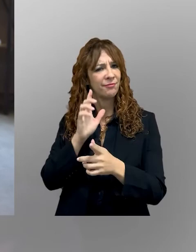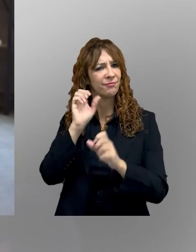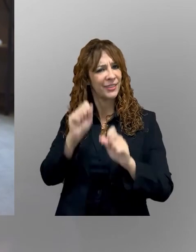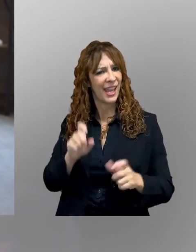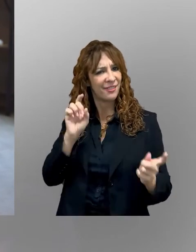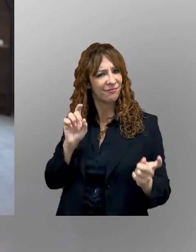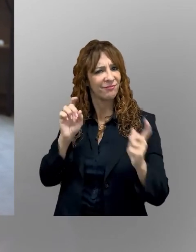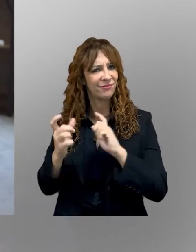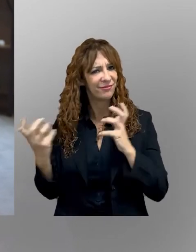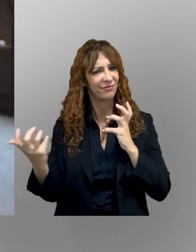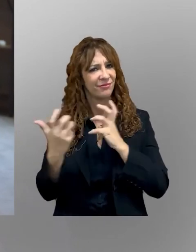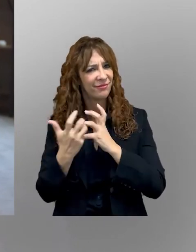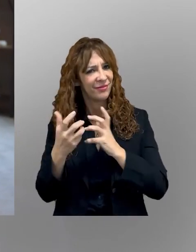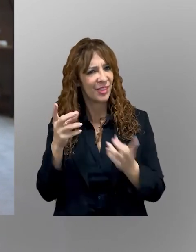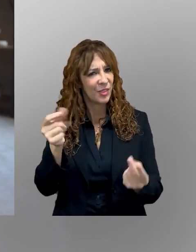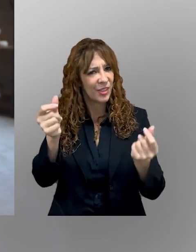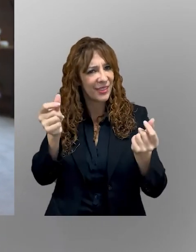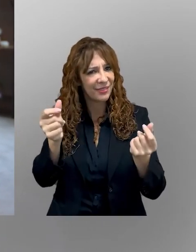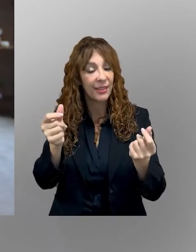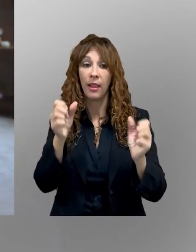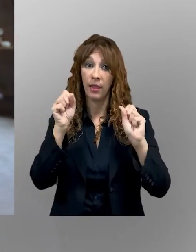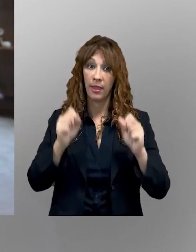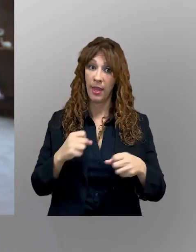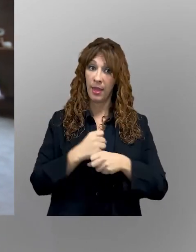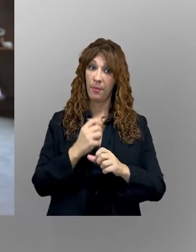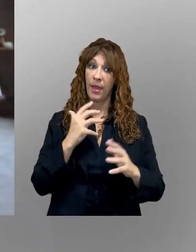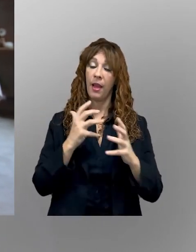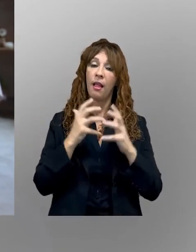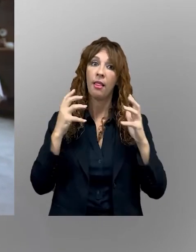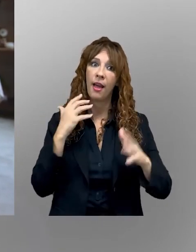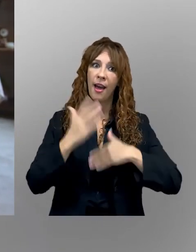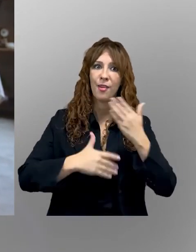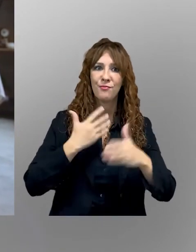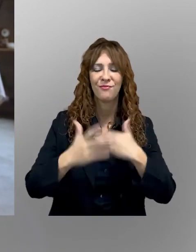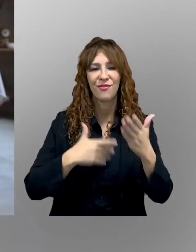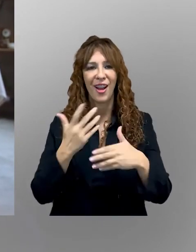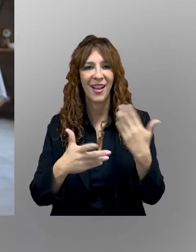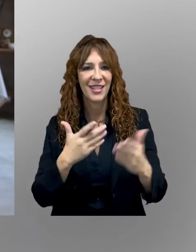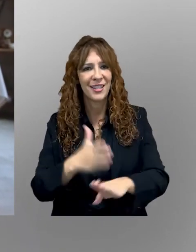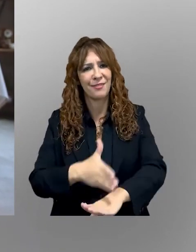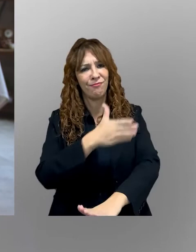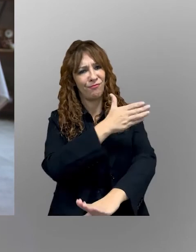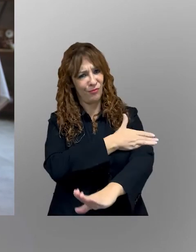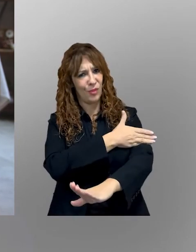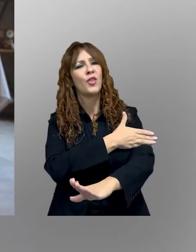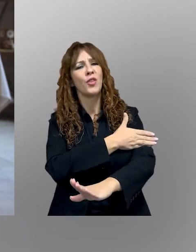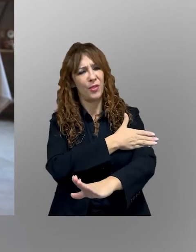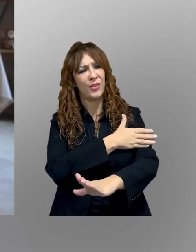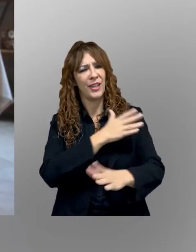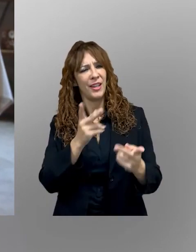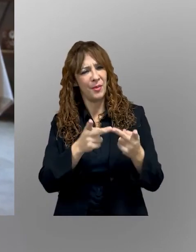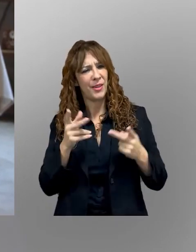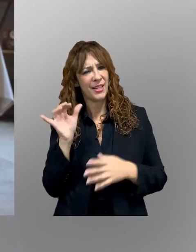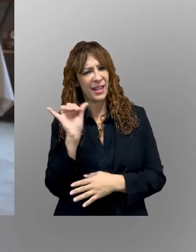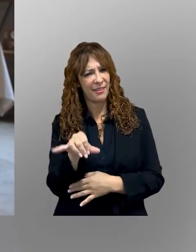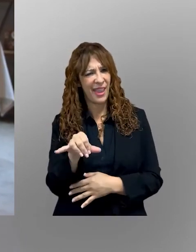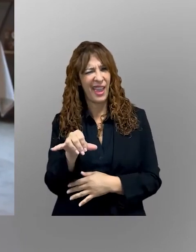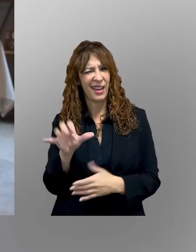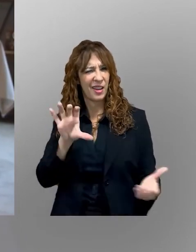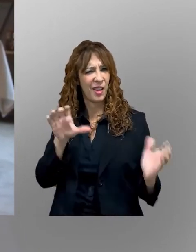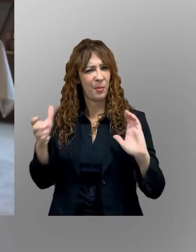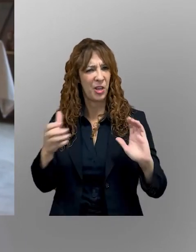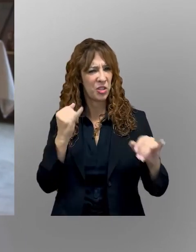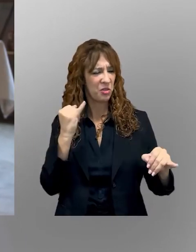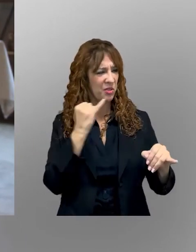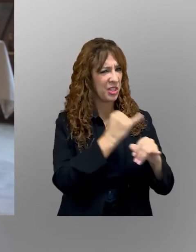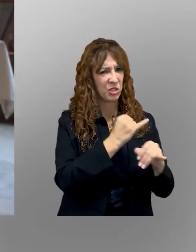people adapt to that quickly, and they're able to make a lot of progress and blossom in a setting like this versus something that would be